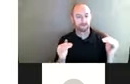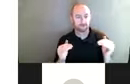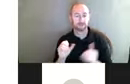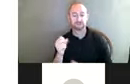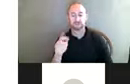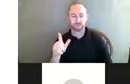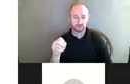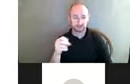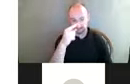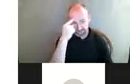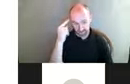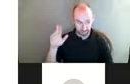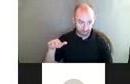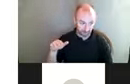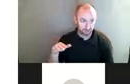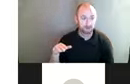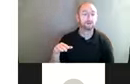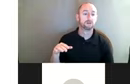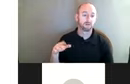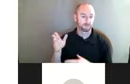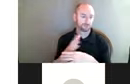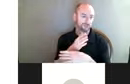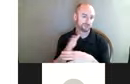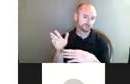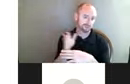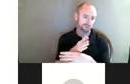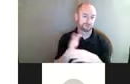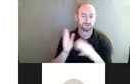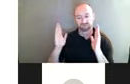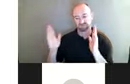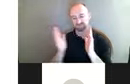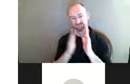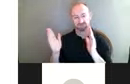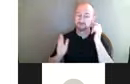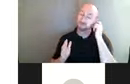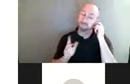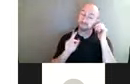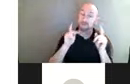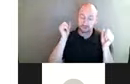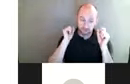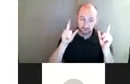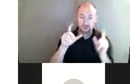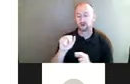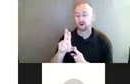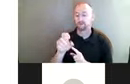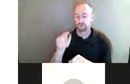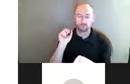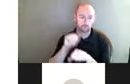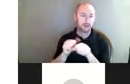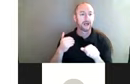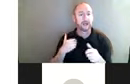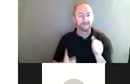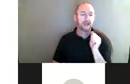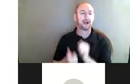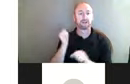the black units down at the bottom, span a pretty wide range. People are often surprised that the carbonate rocks actually had the highest